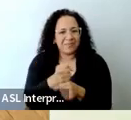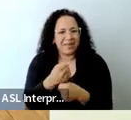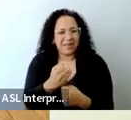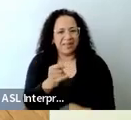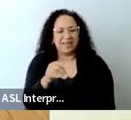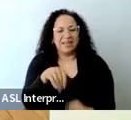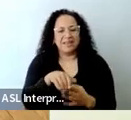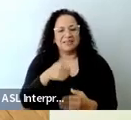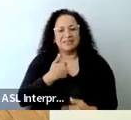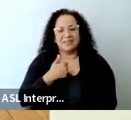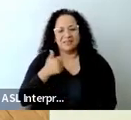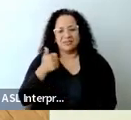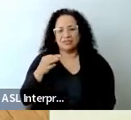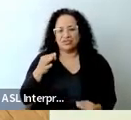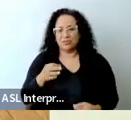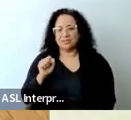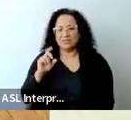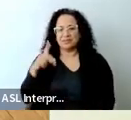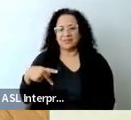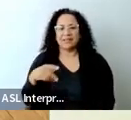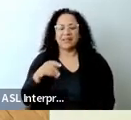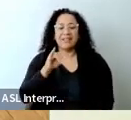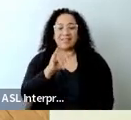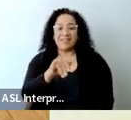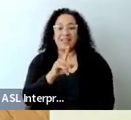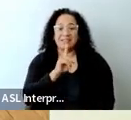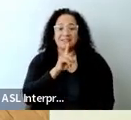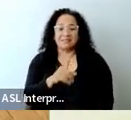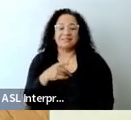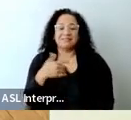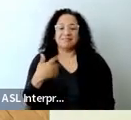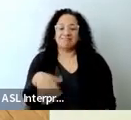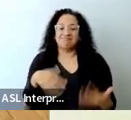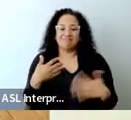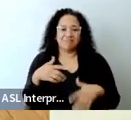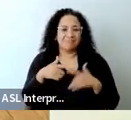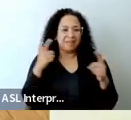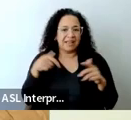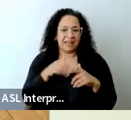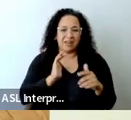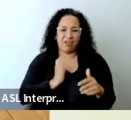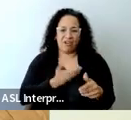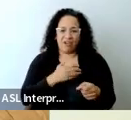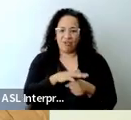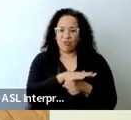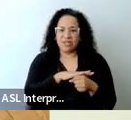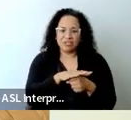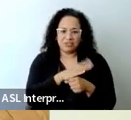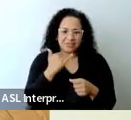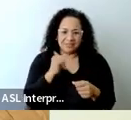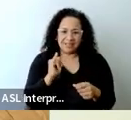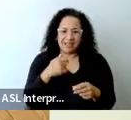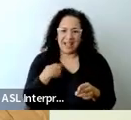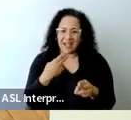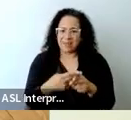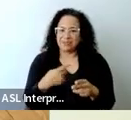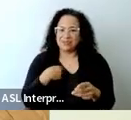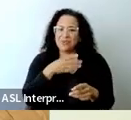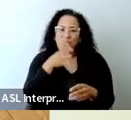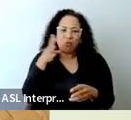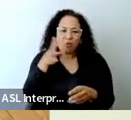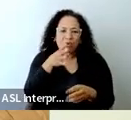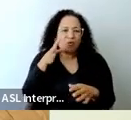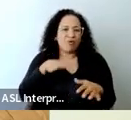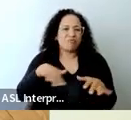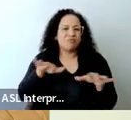self-determination. That has been really huge in our region because as I mentioned, we're rural and